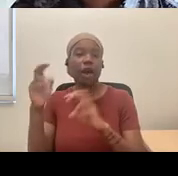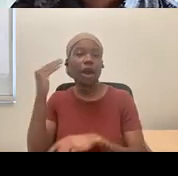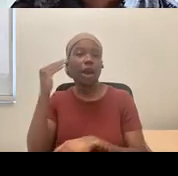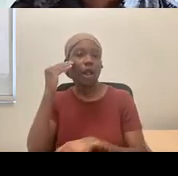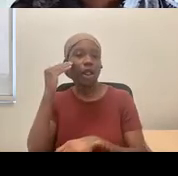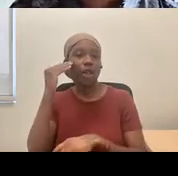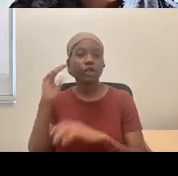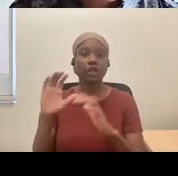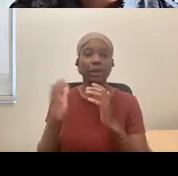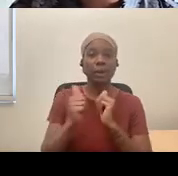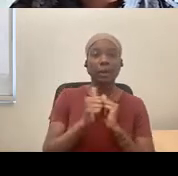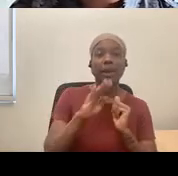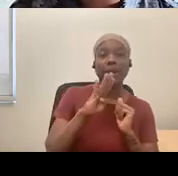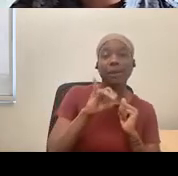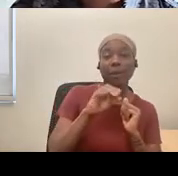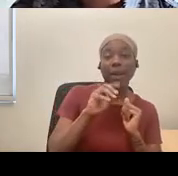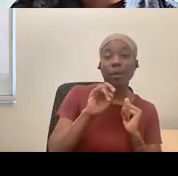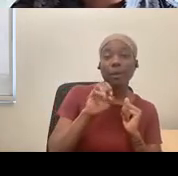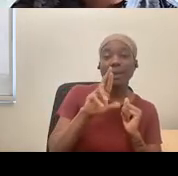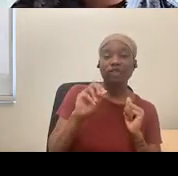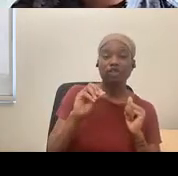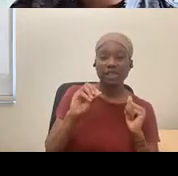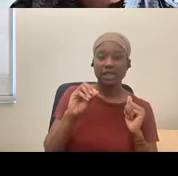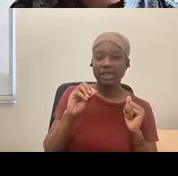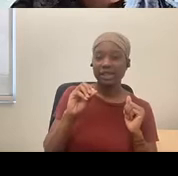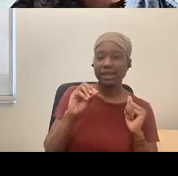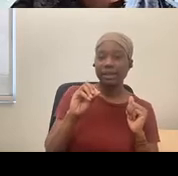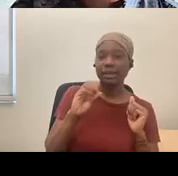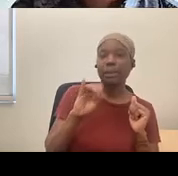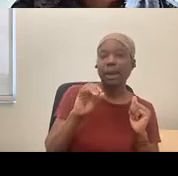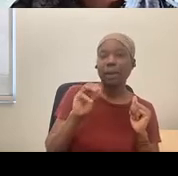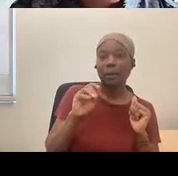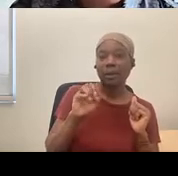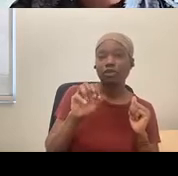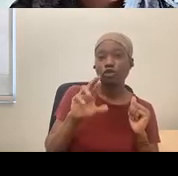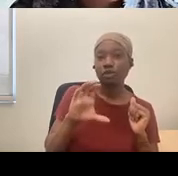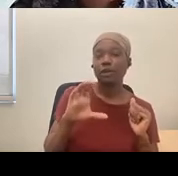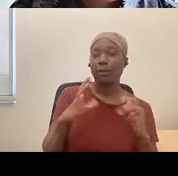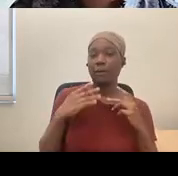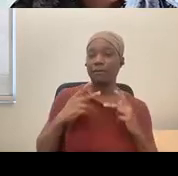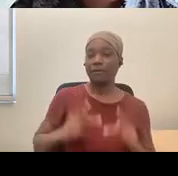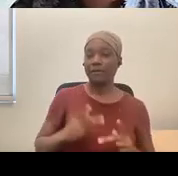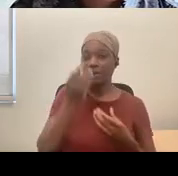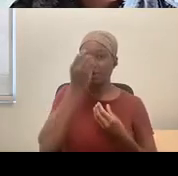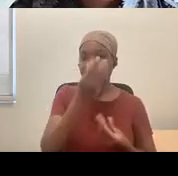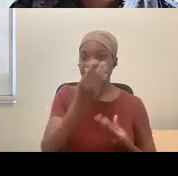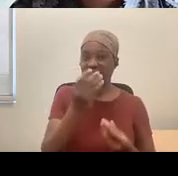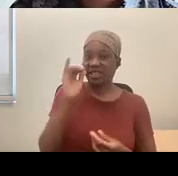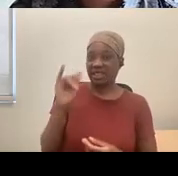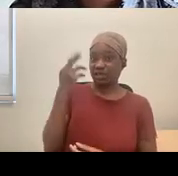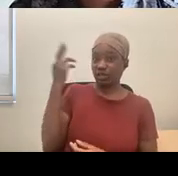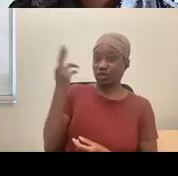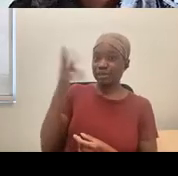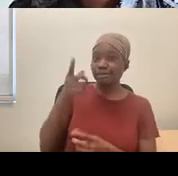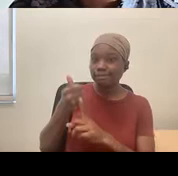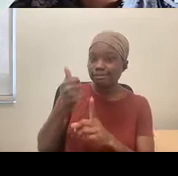biometric data or some like physical information. And so that's why it's, you know, experts like you are recommending